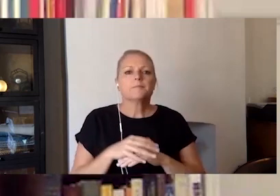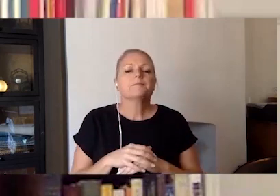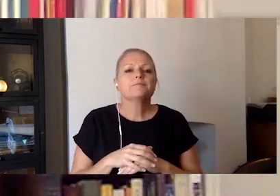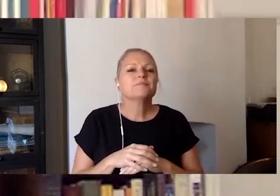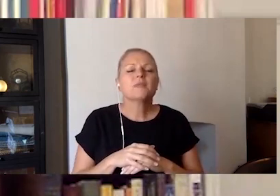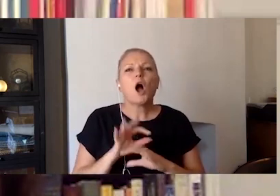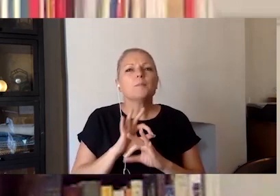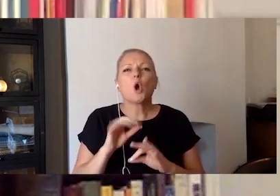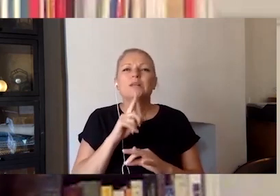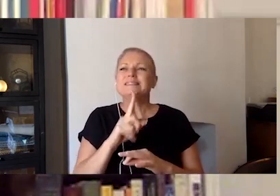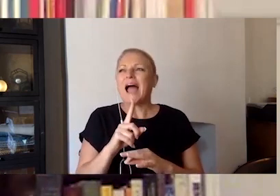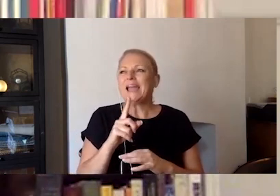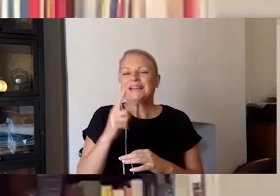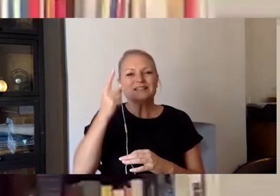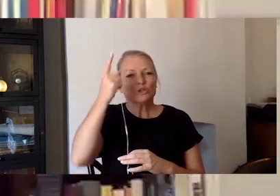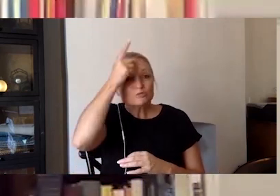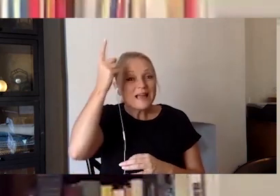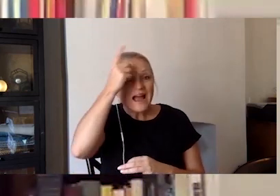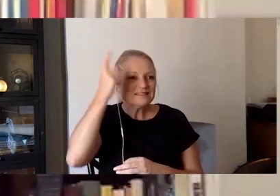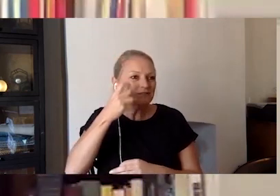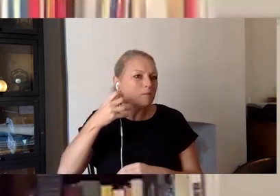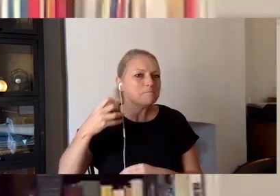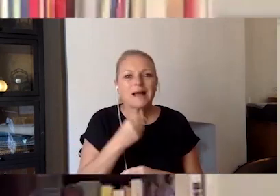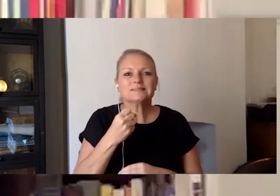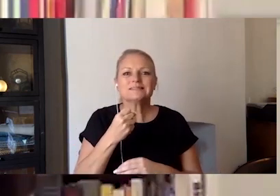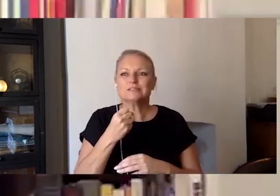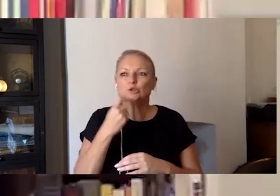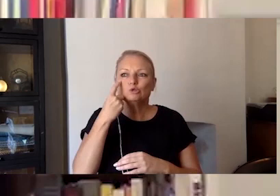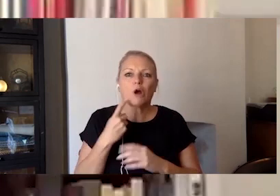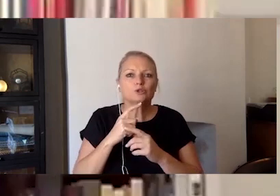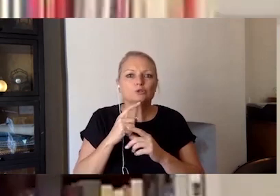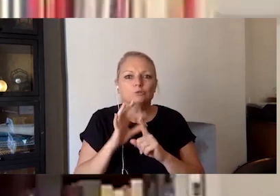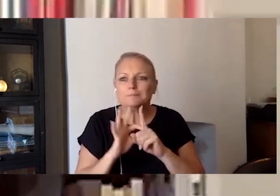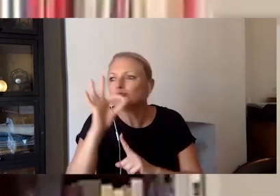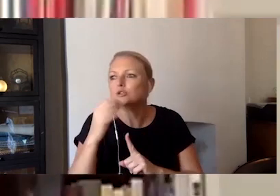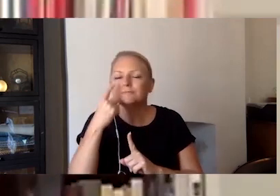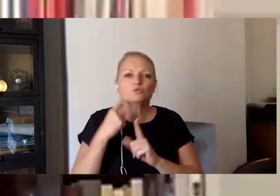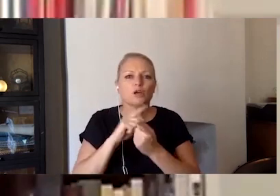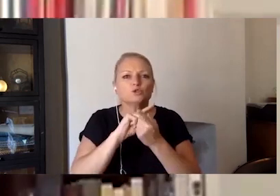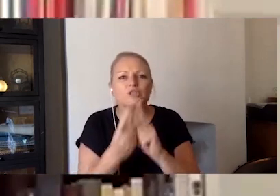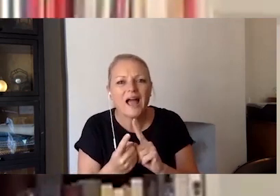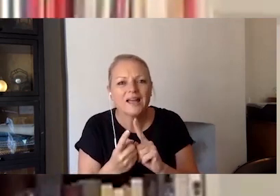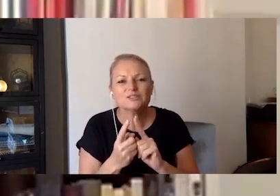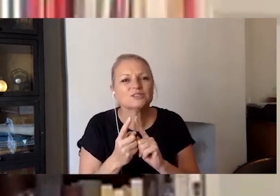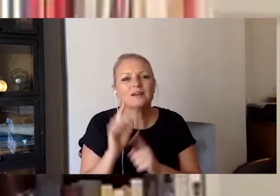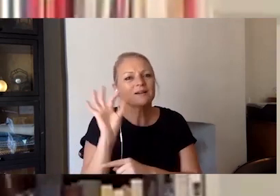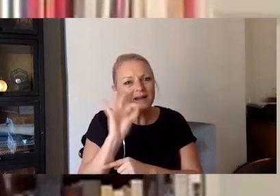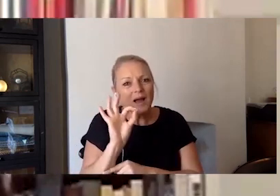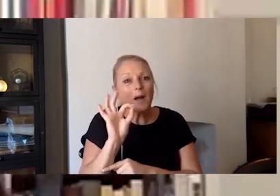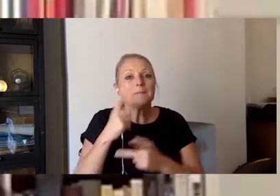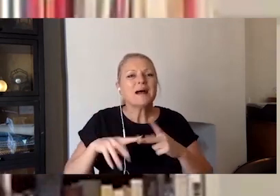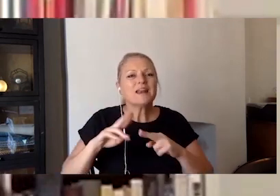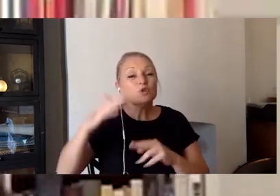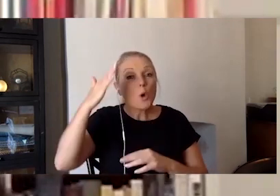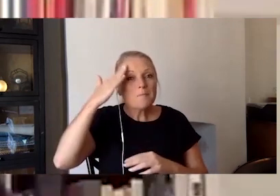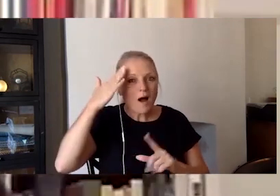bigger. This is about using creativity to connect you back to the here and now. I'll leave it to you to